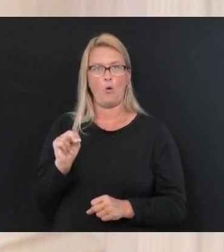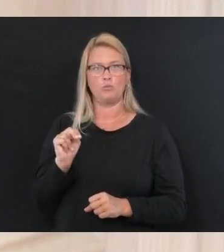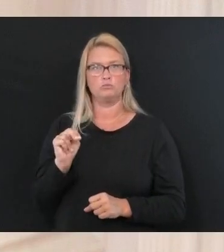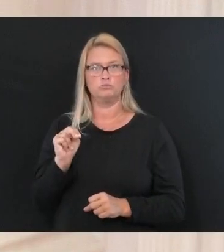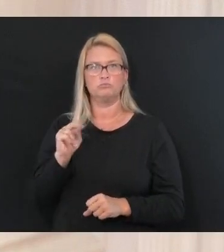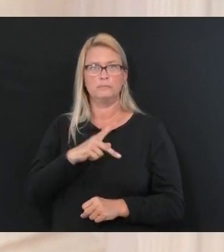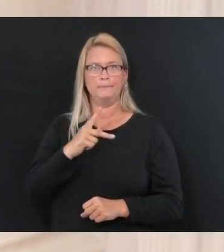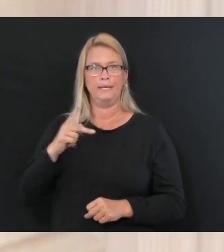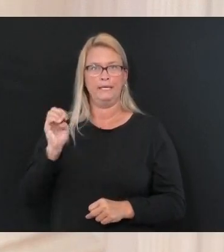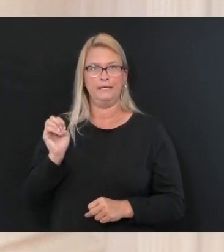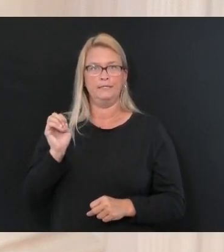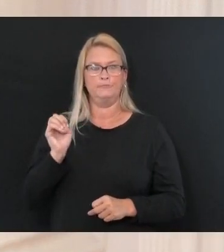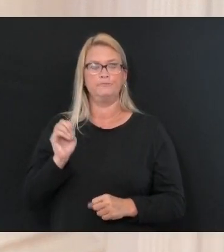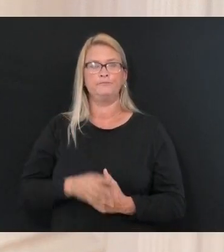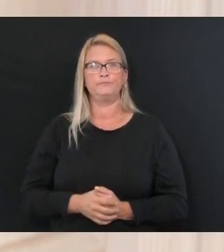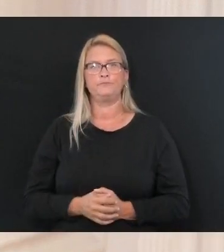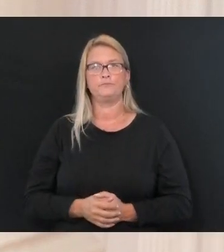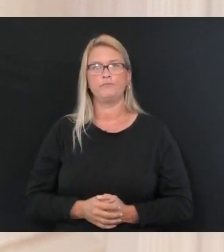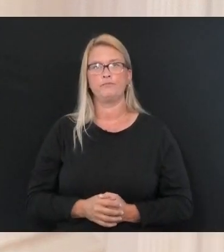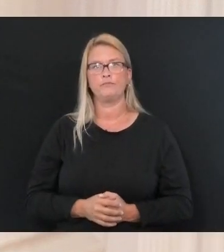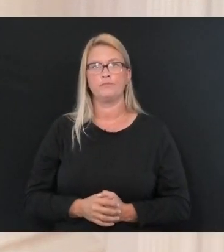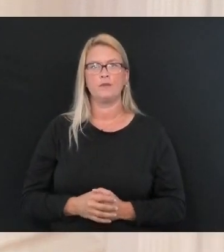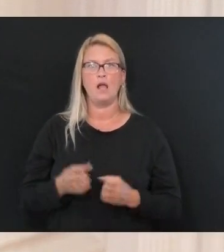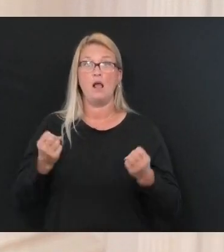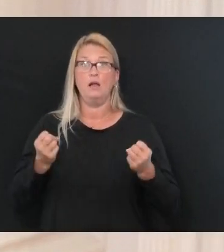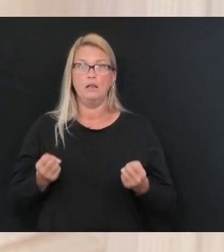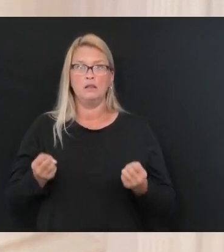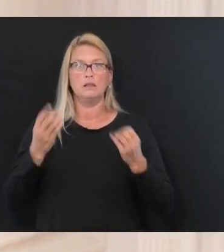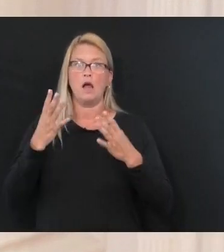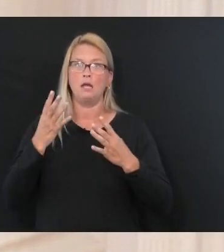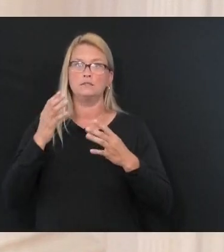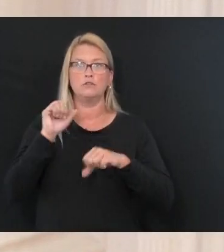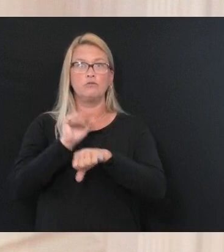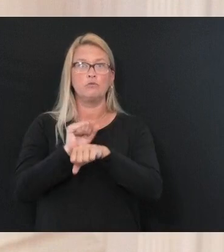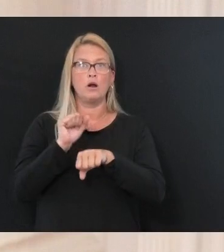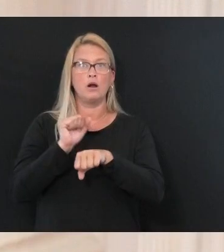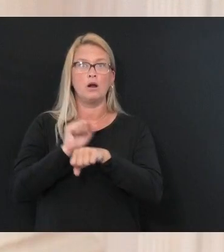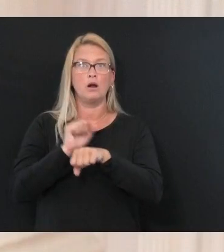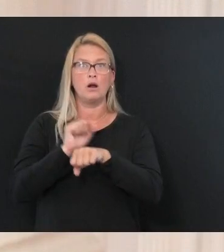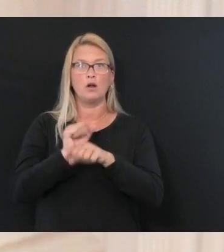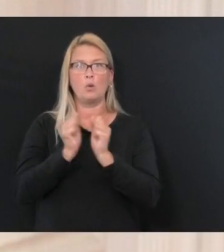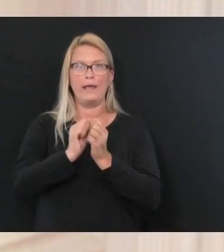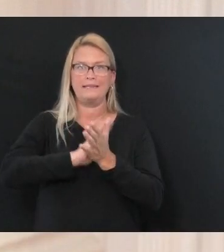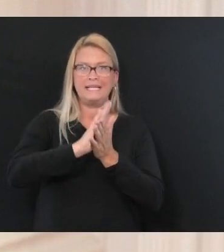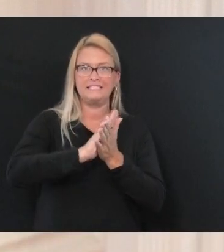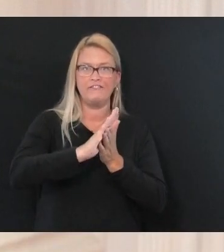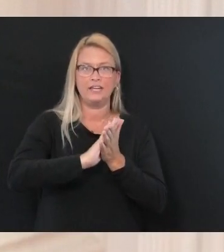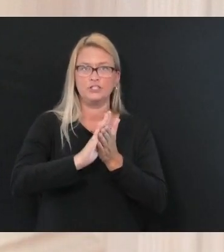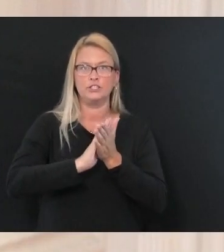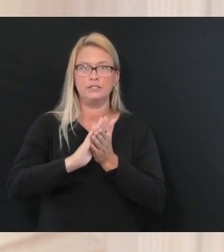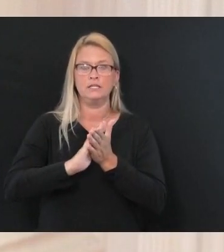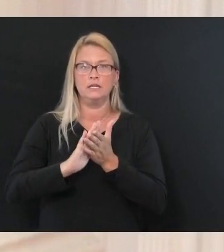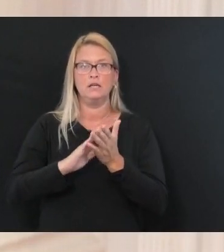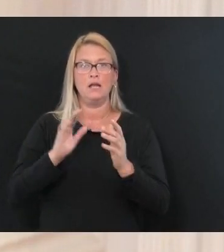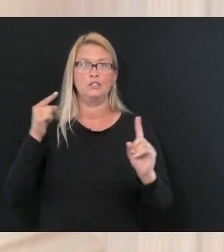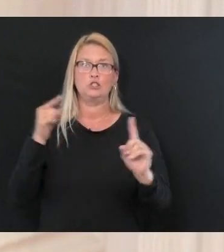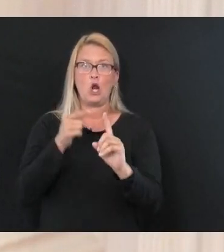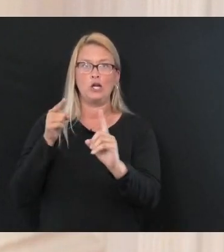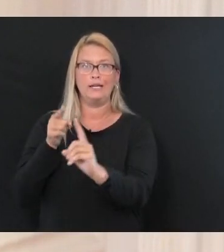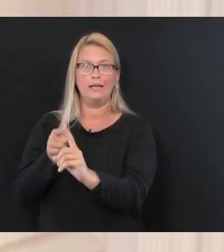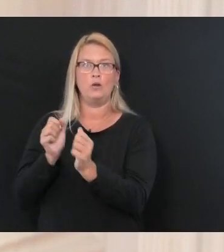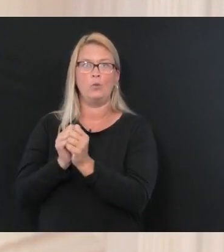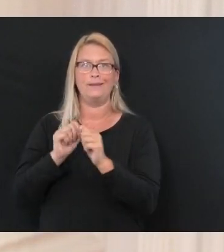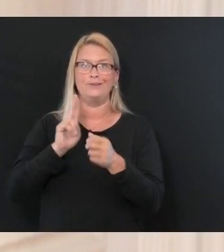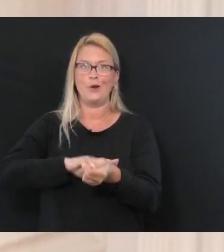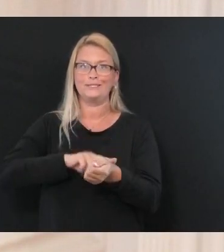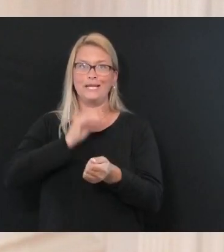PPE. Significant number of disinfection missions are going on with targeted efforts on our nursing home facilities,